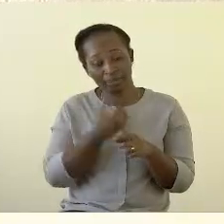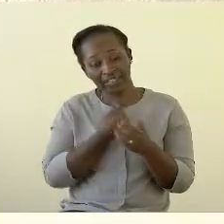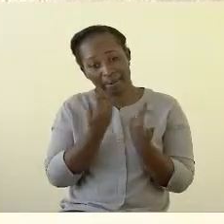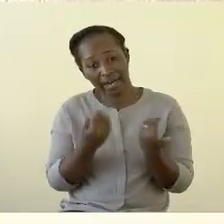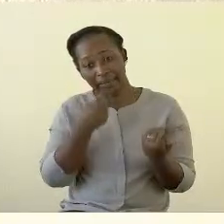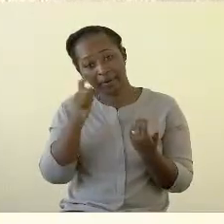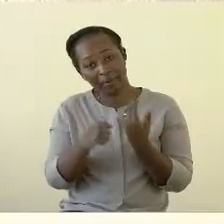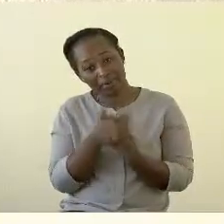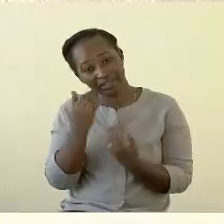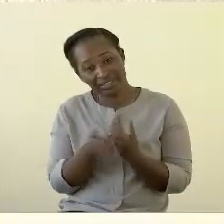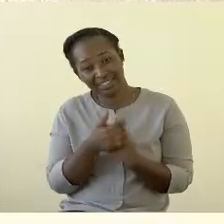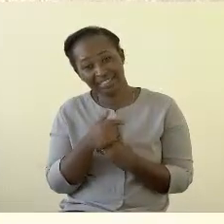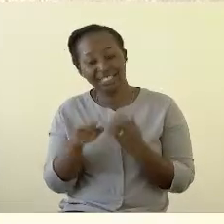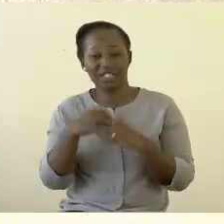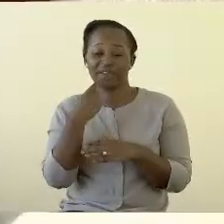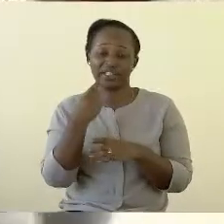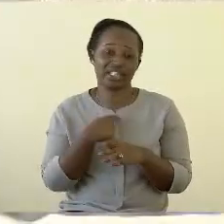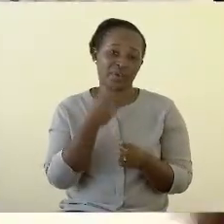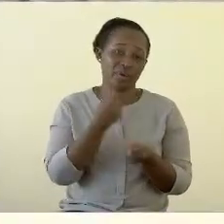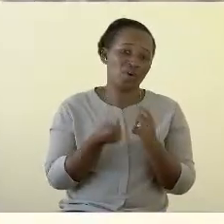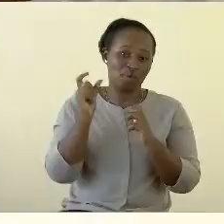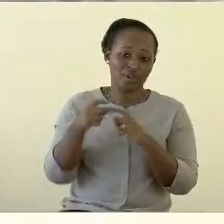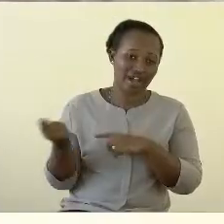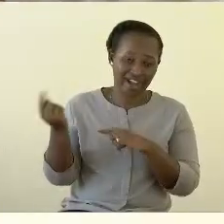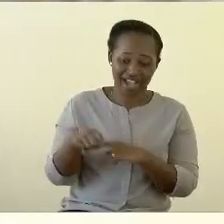also peel for you? Say, it's okay because you don't have